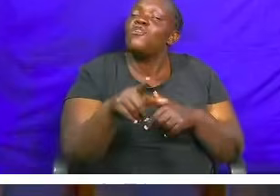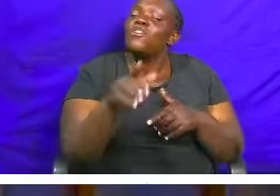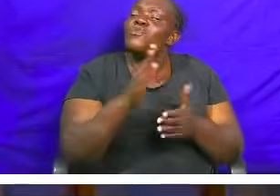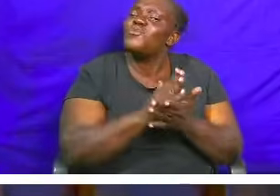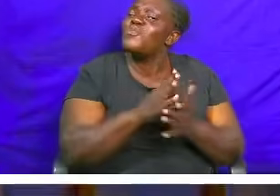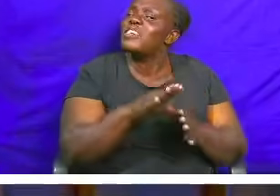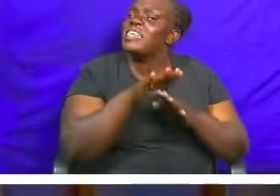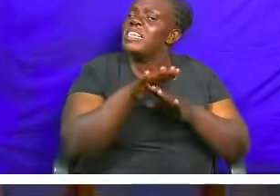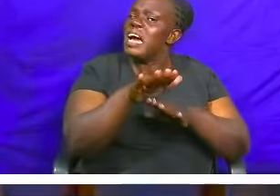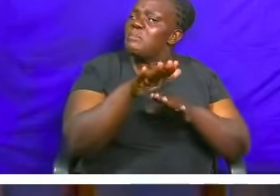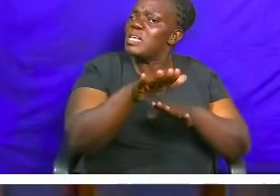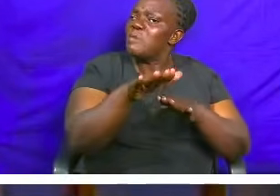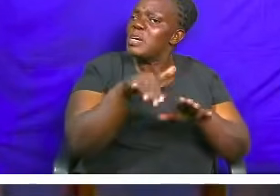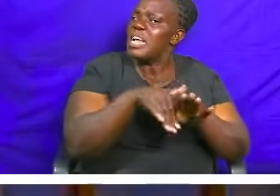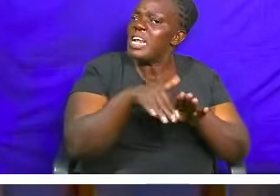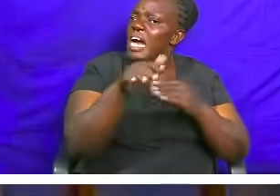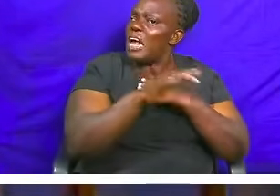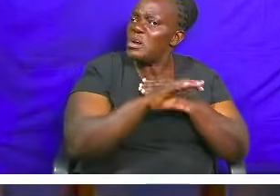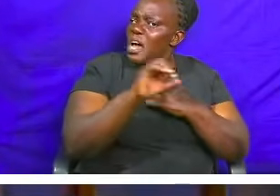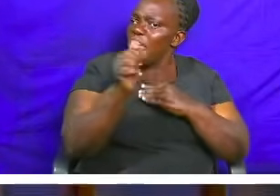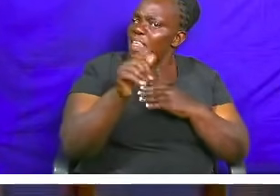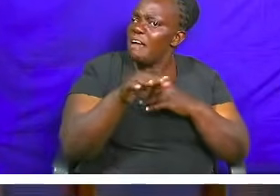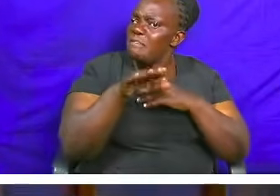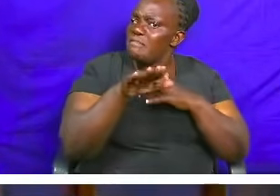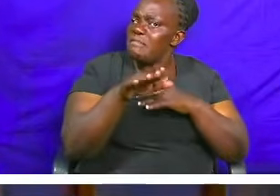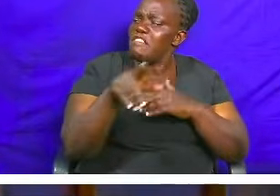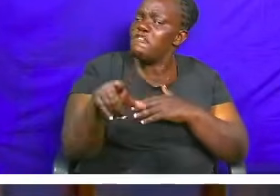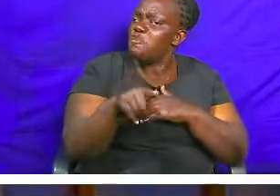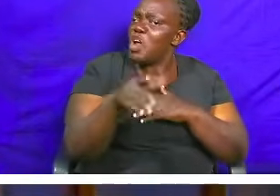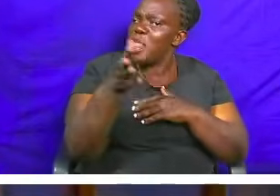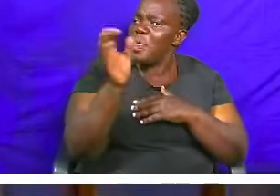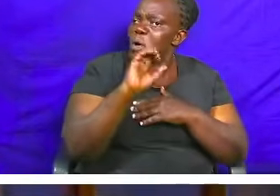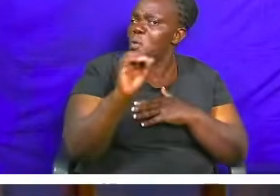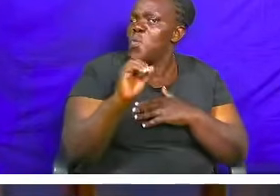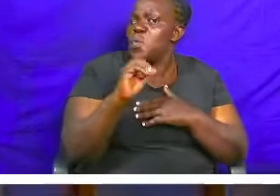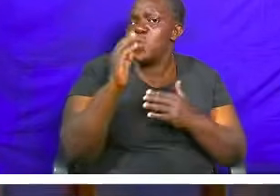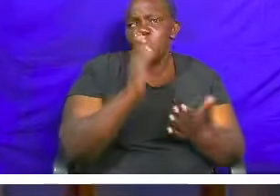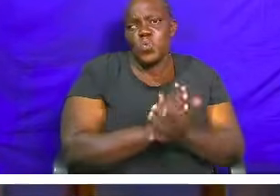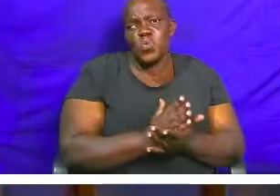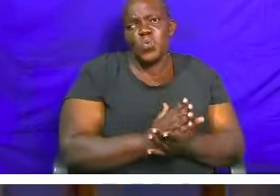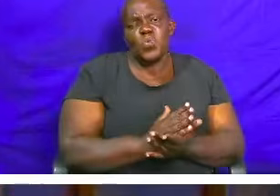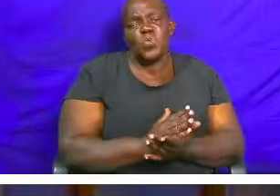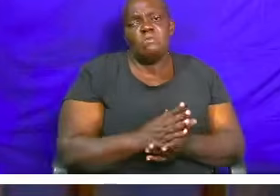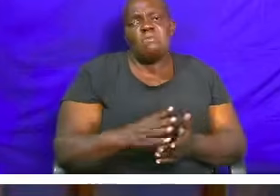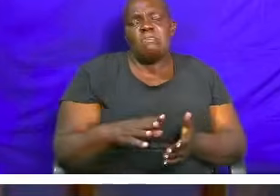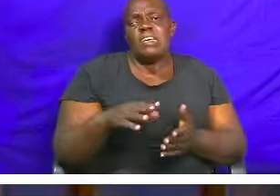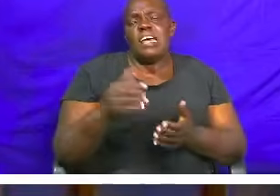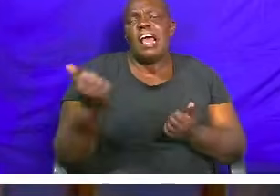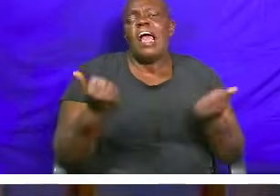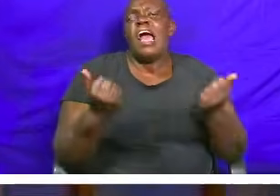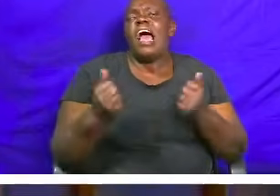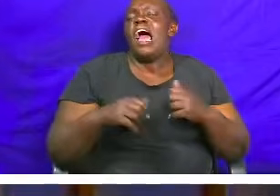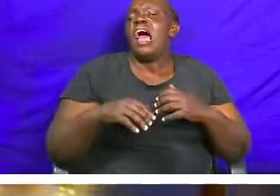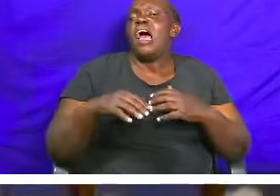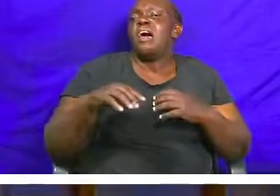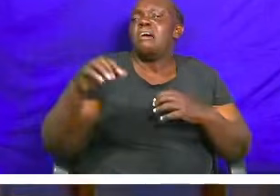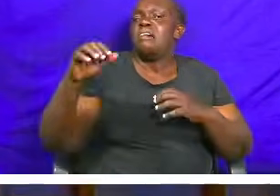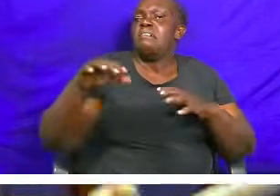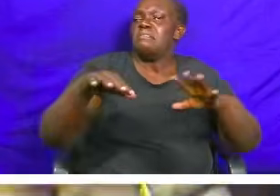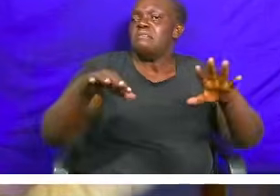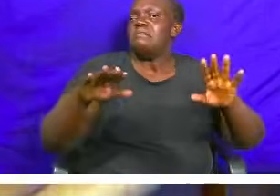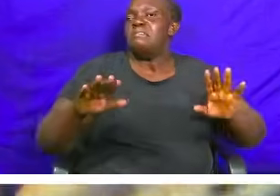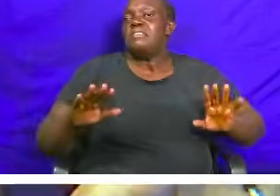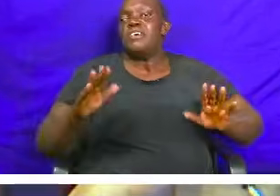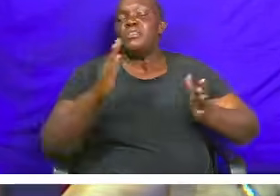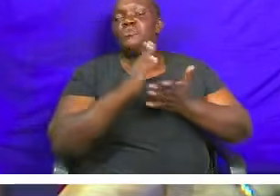of vehicle you drive. When the fuel is not there, it's not there. Yeah. So you leave. Whether you have a Prado or a tuk-tuk. You leave your Range Rover, and